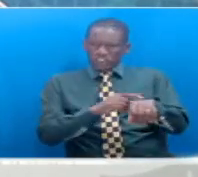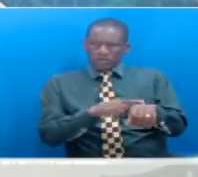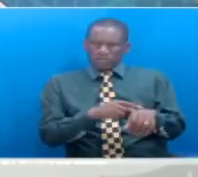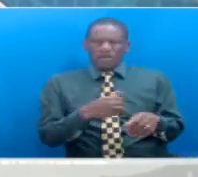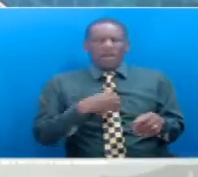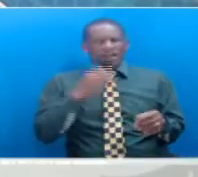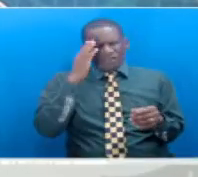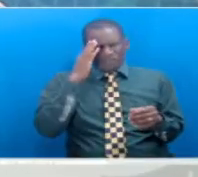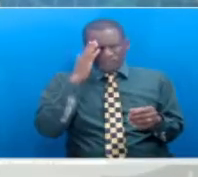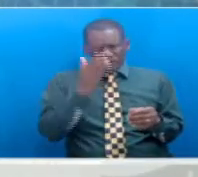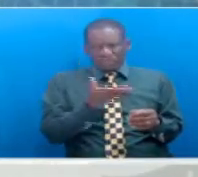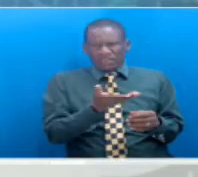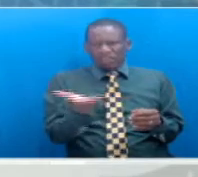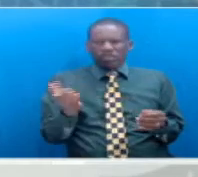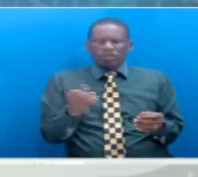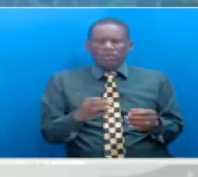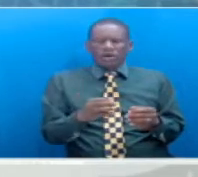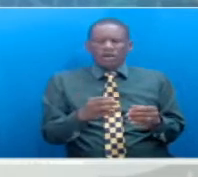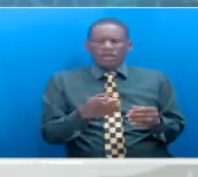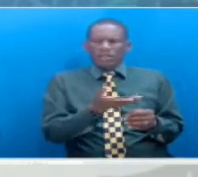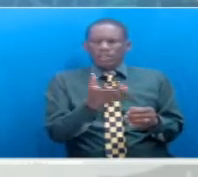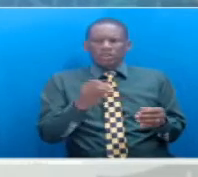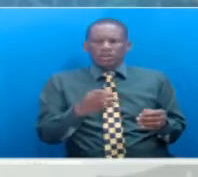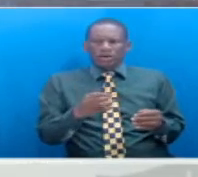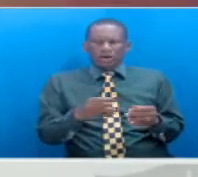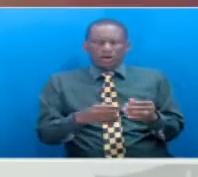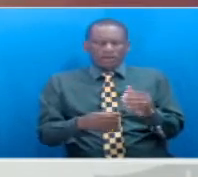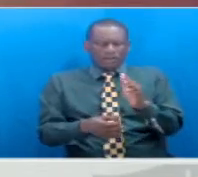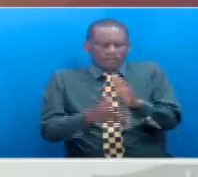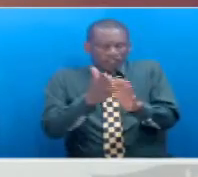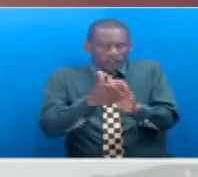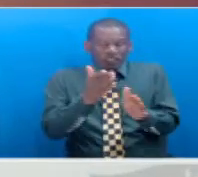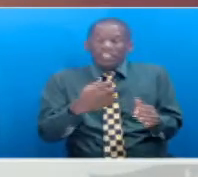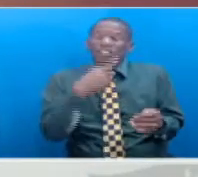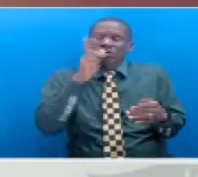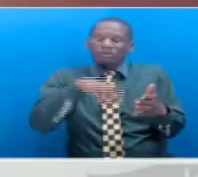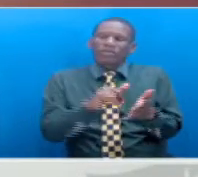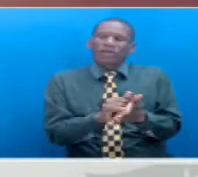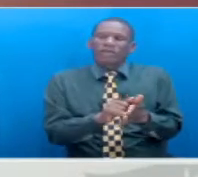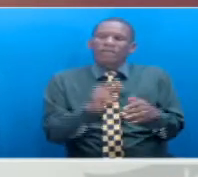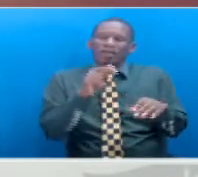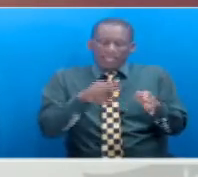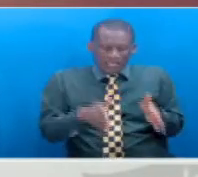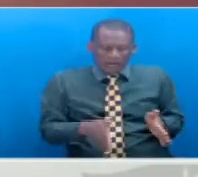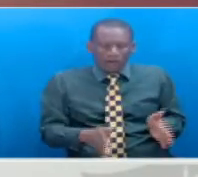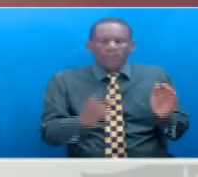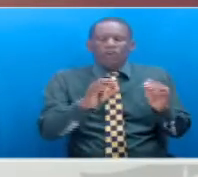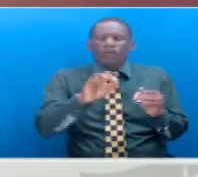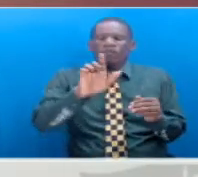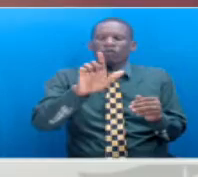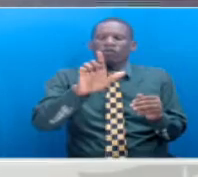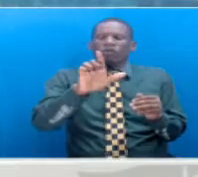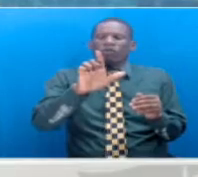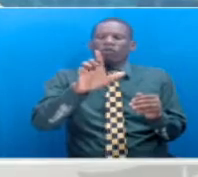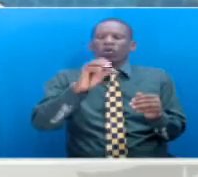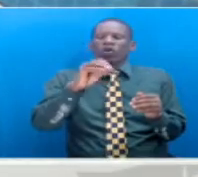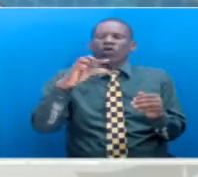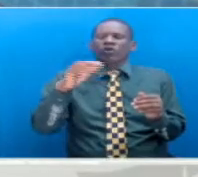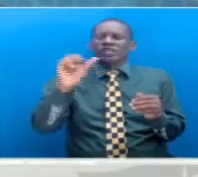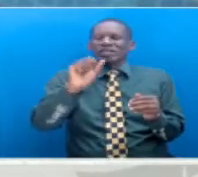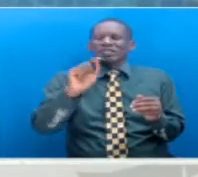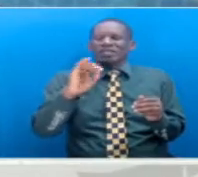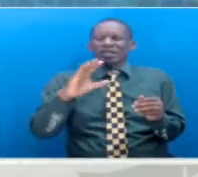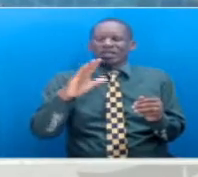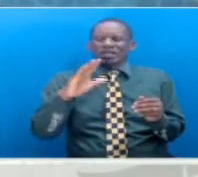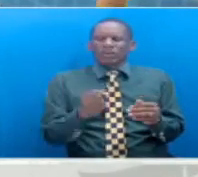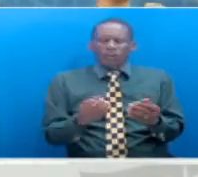and I think they were really running scared, because they said in terms of logistics of